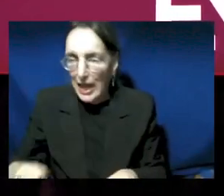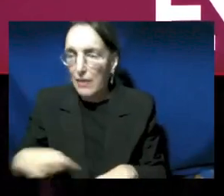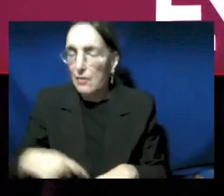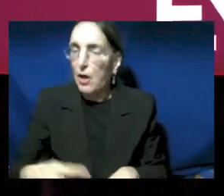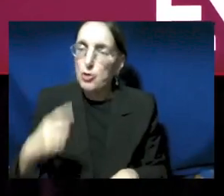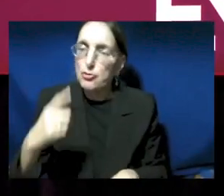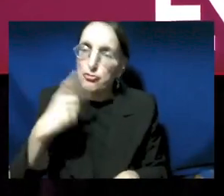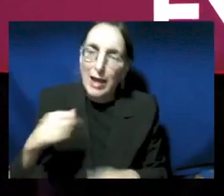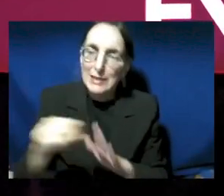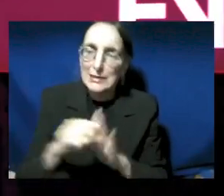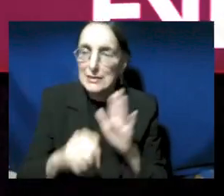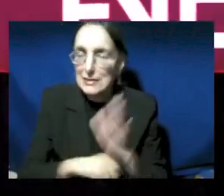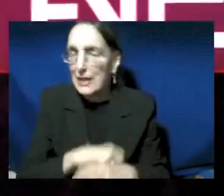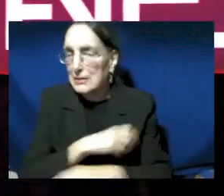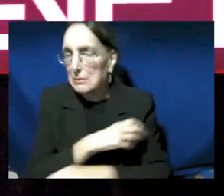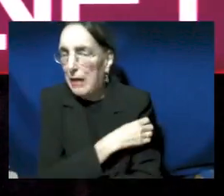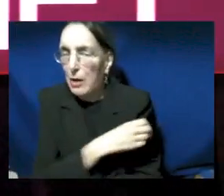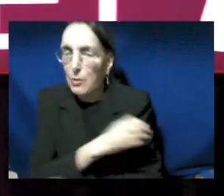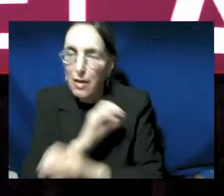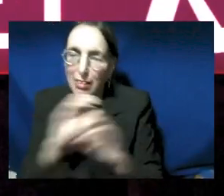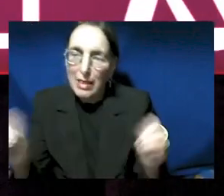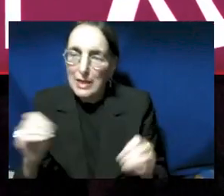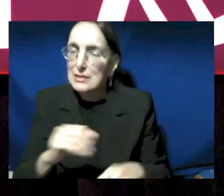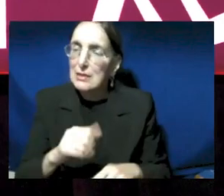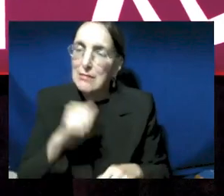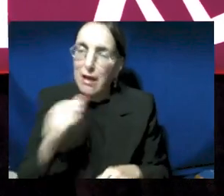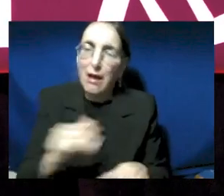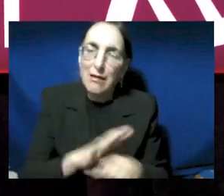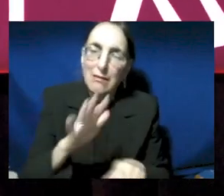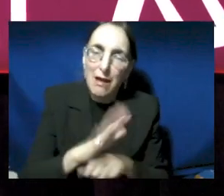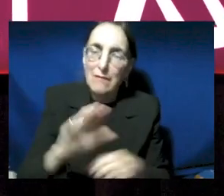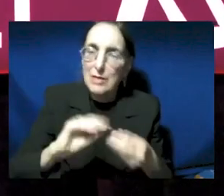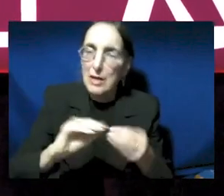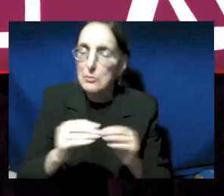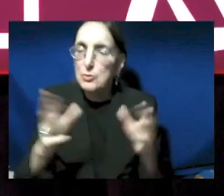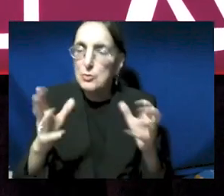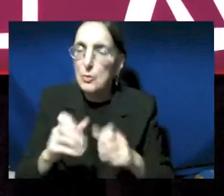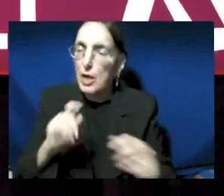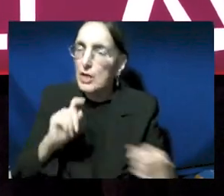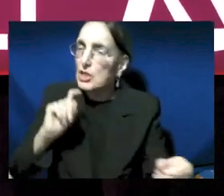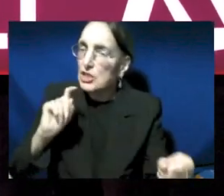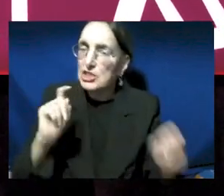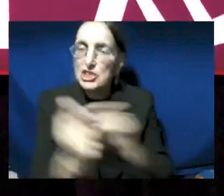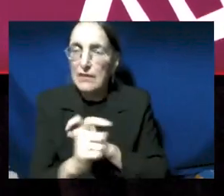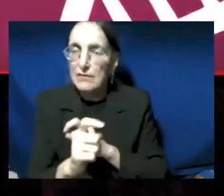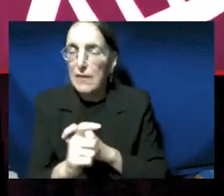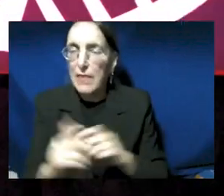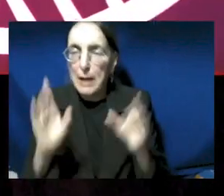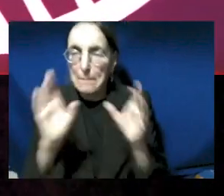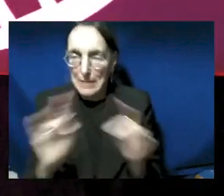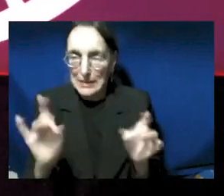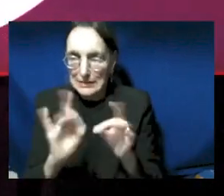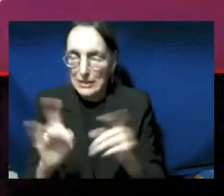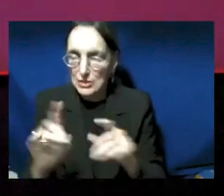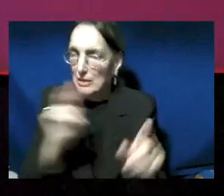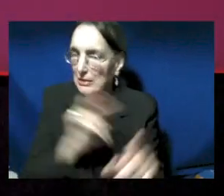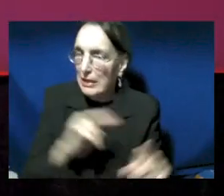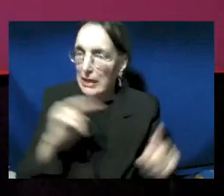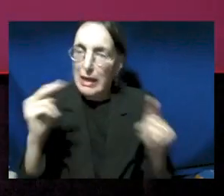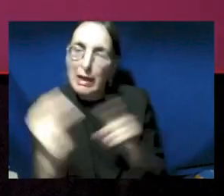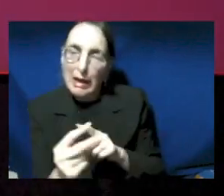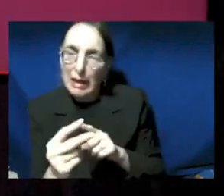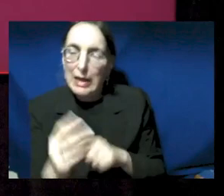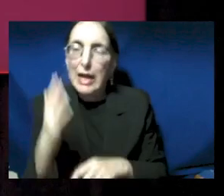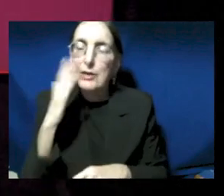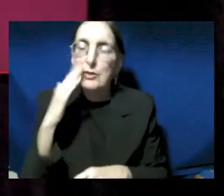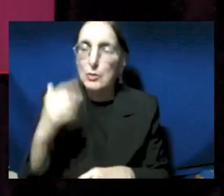you don't have the numbers. We wanted to shift that message. And I knew we had shifted the message, y'all, when I was looking at Fox News a